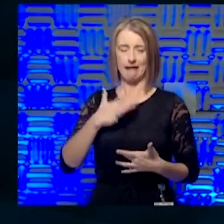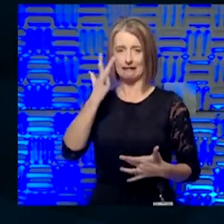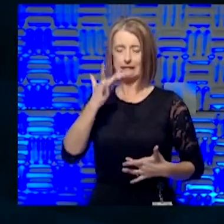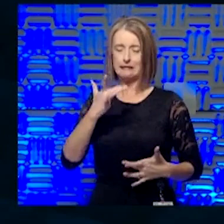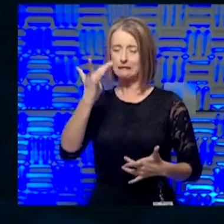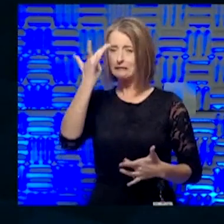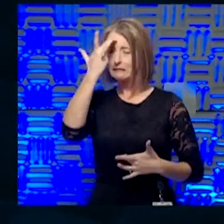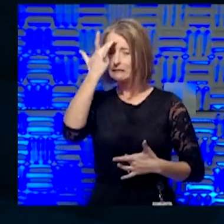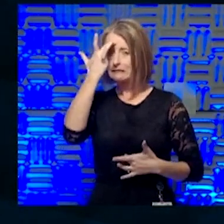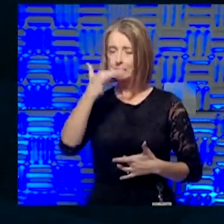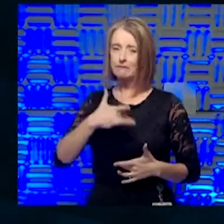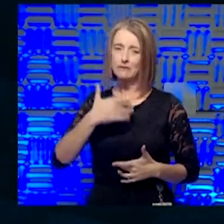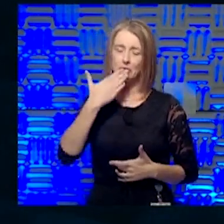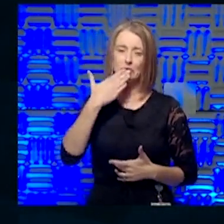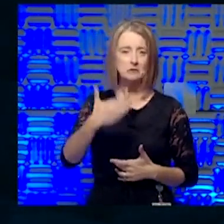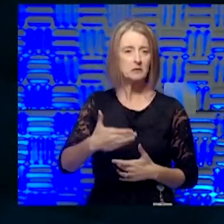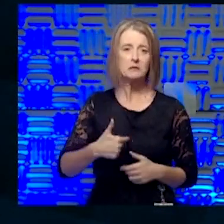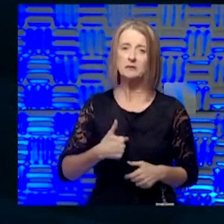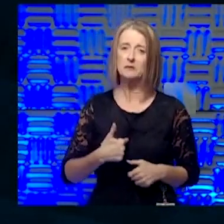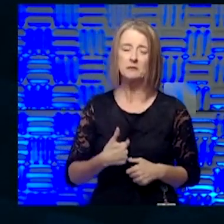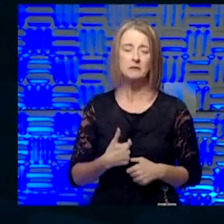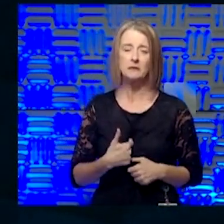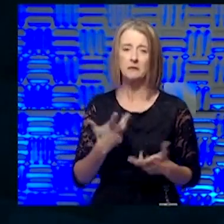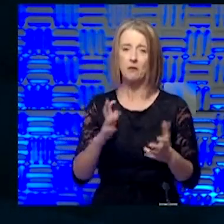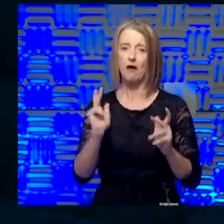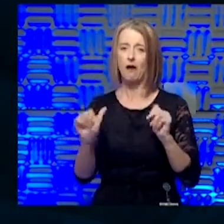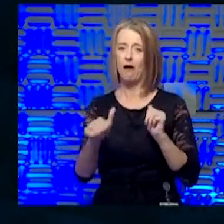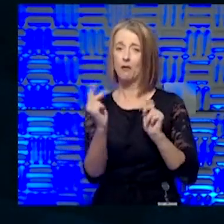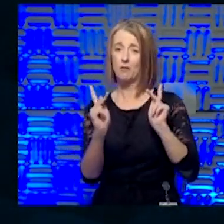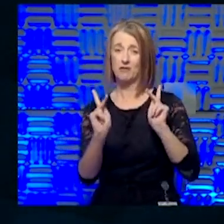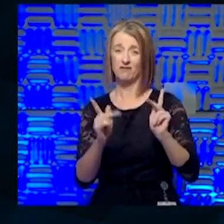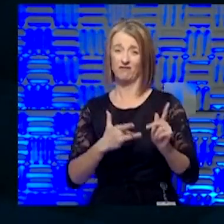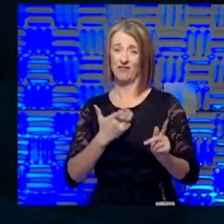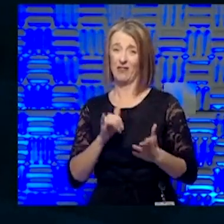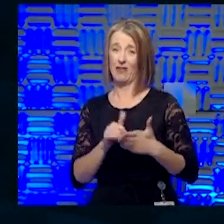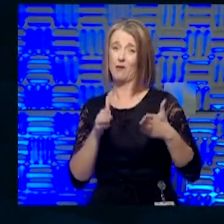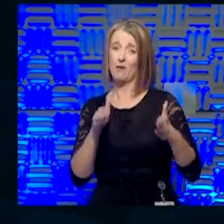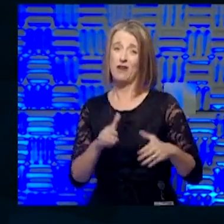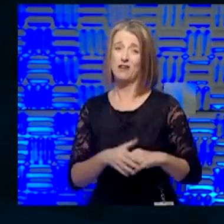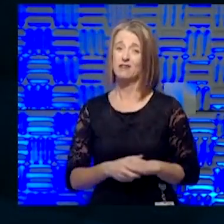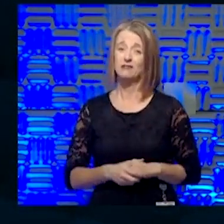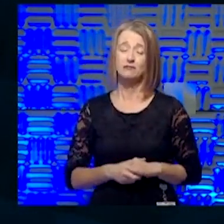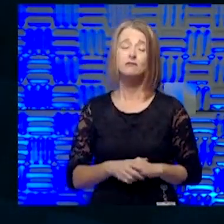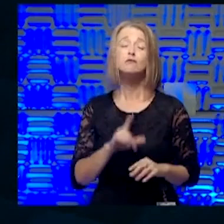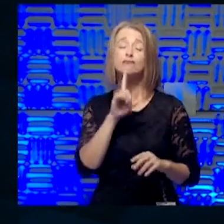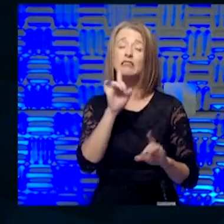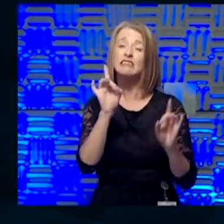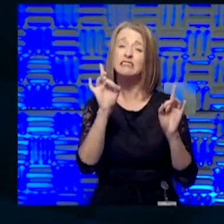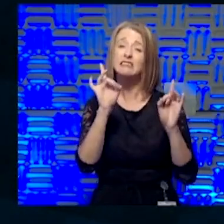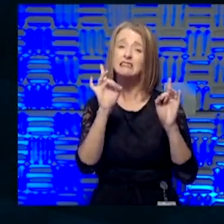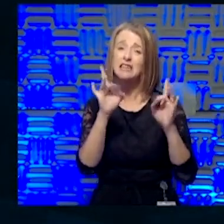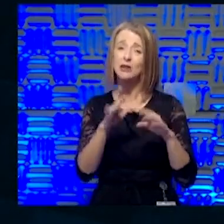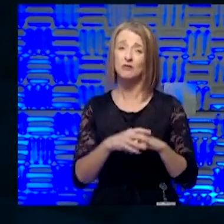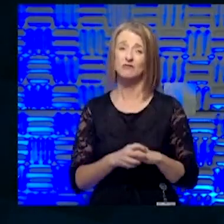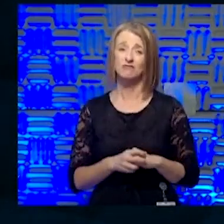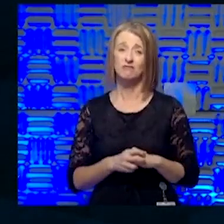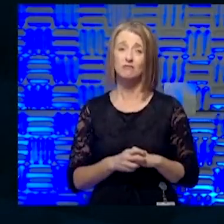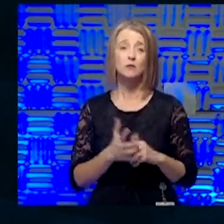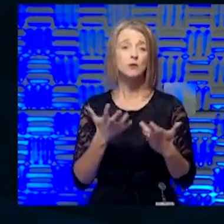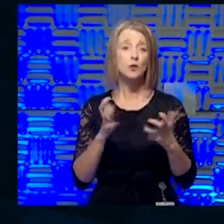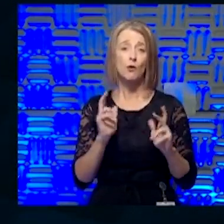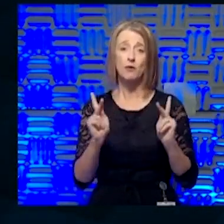people it's real, and you don't want it's terrible. You don't want nobody else feeling like